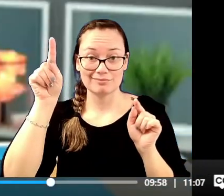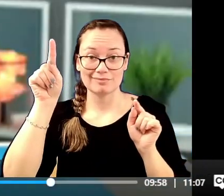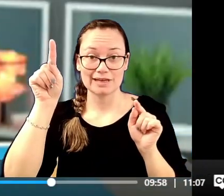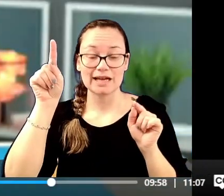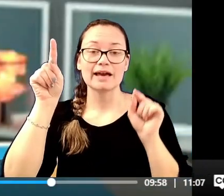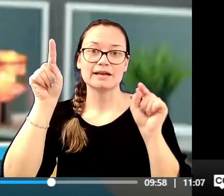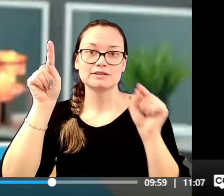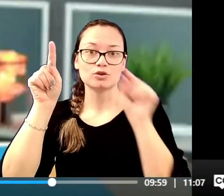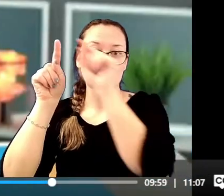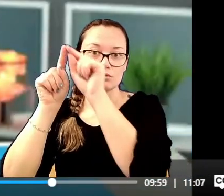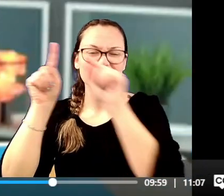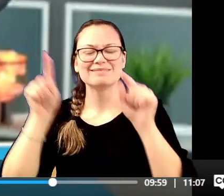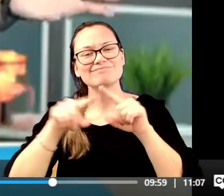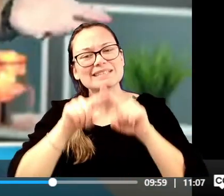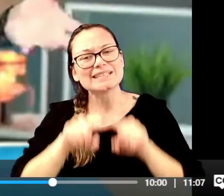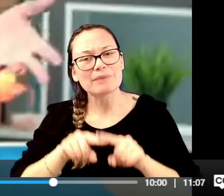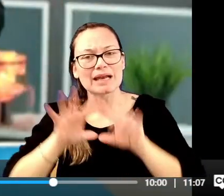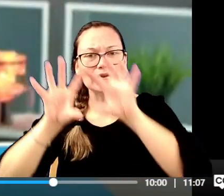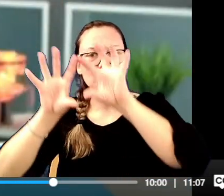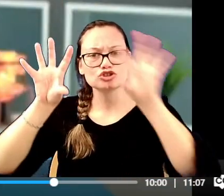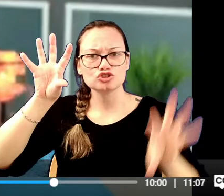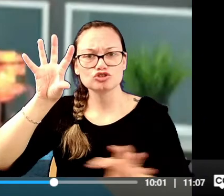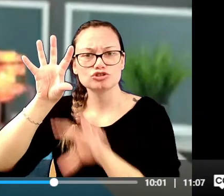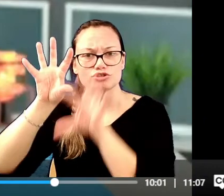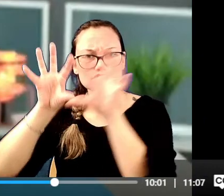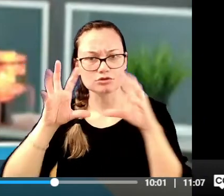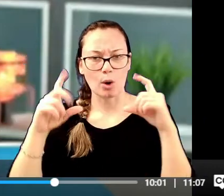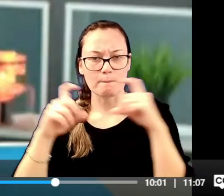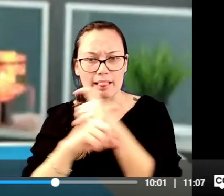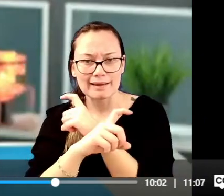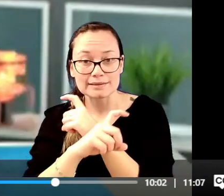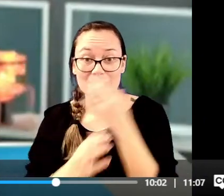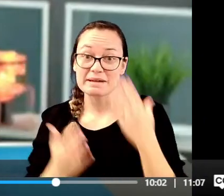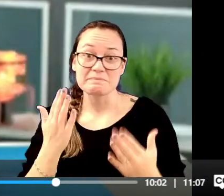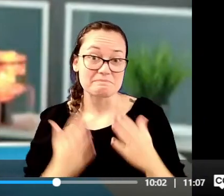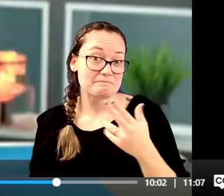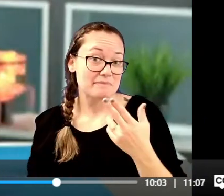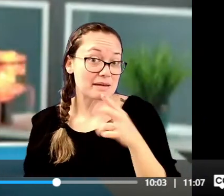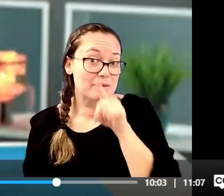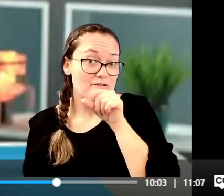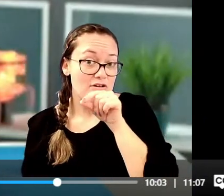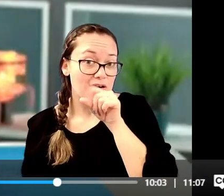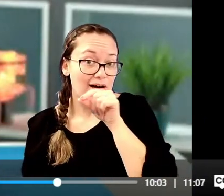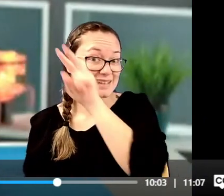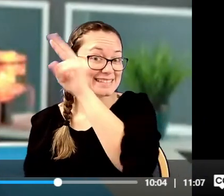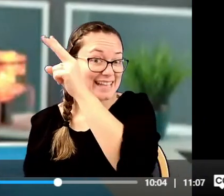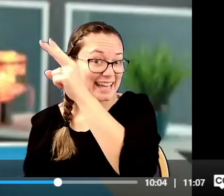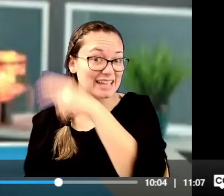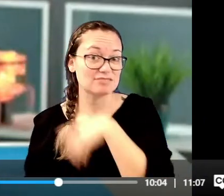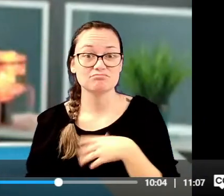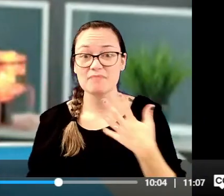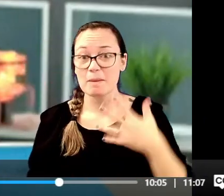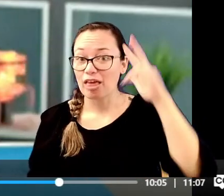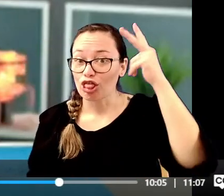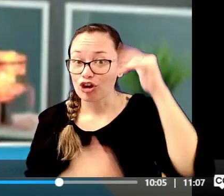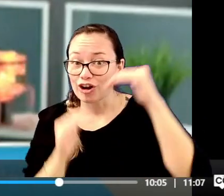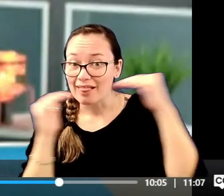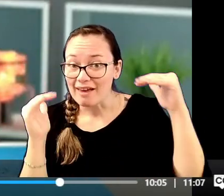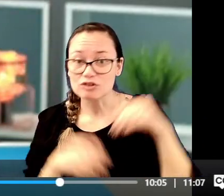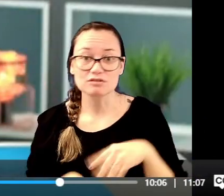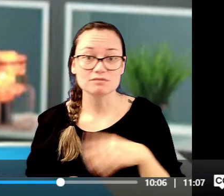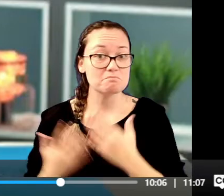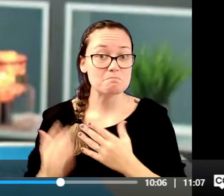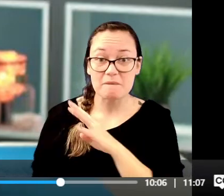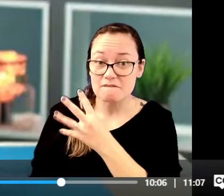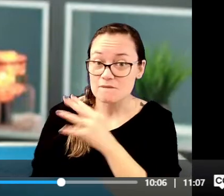consumer. And depending on the web, right, how complex the web is, maybe this hawk's a secondary consumer, maybe it's a third level consumer, fourth level